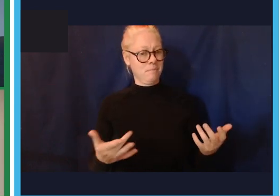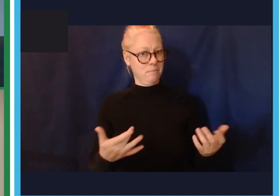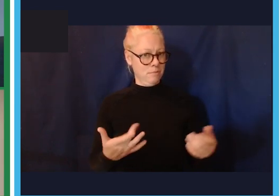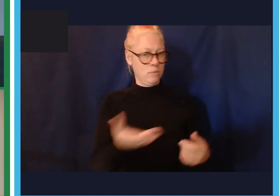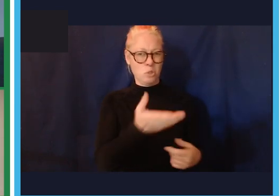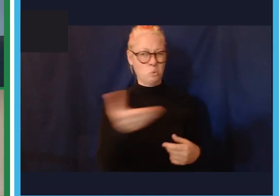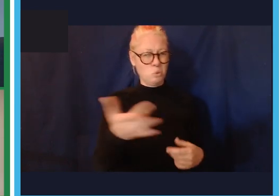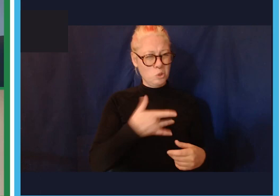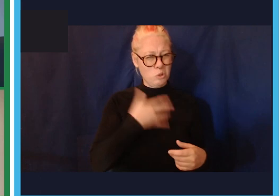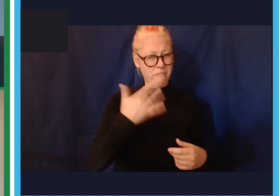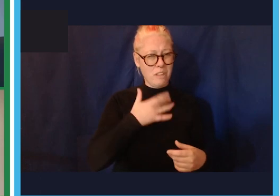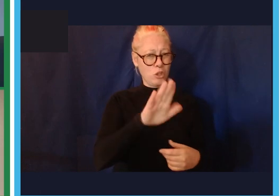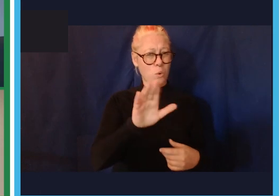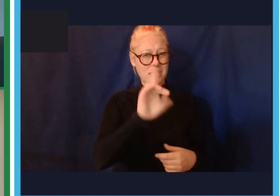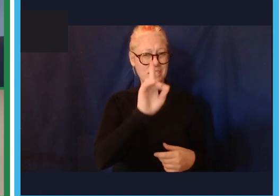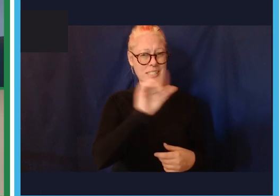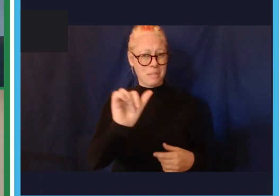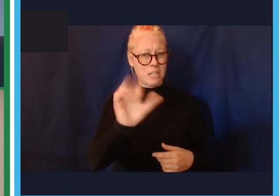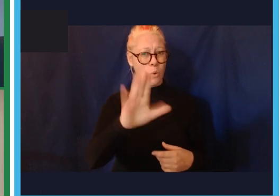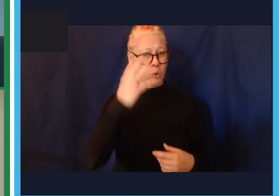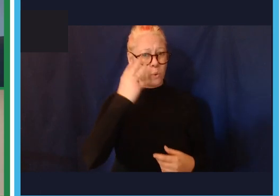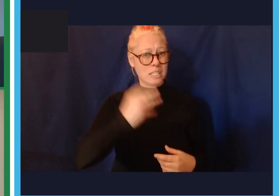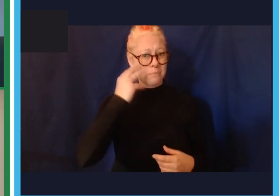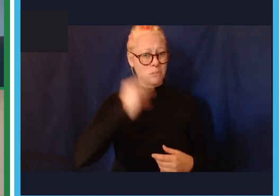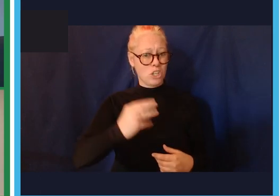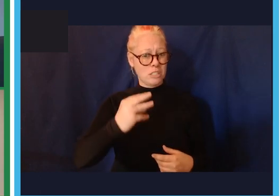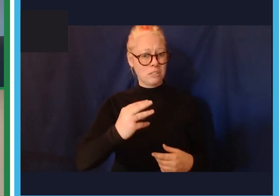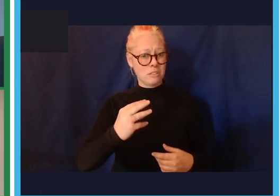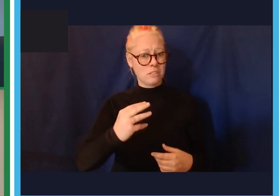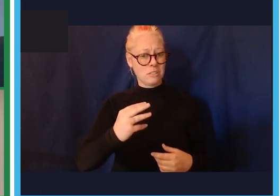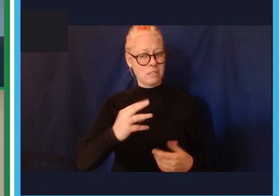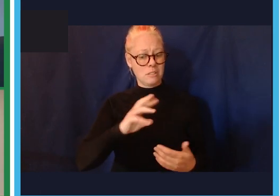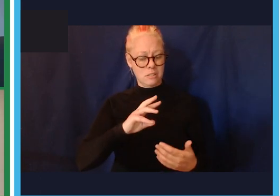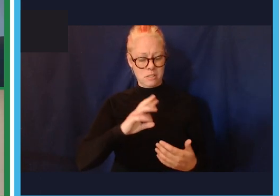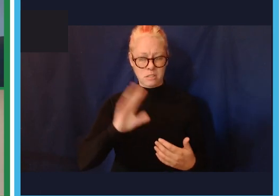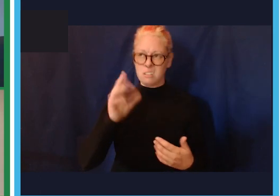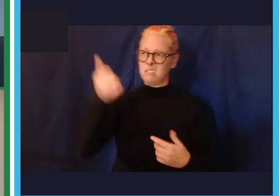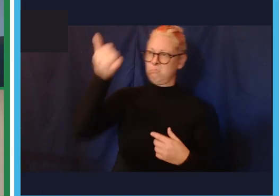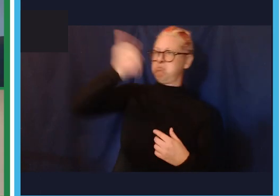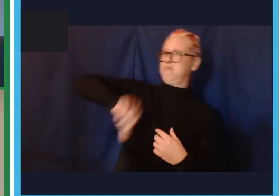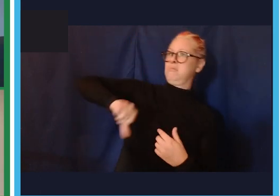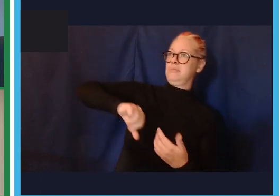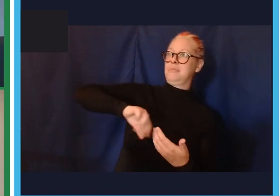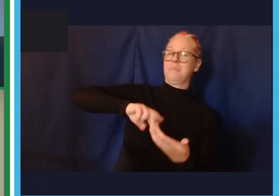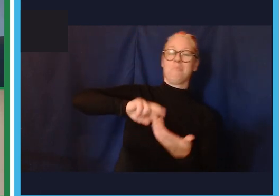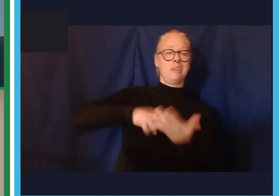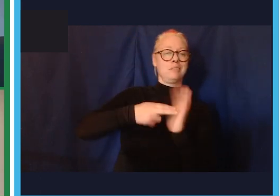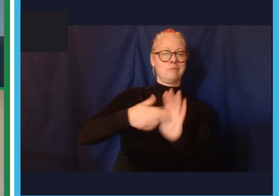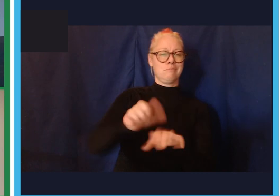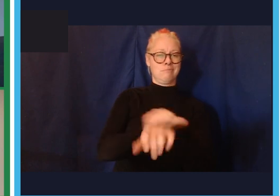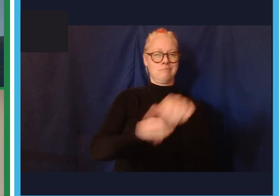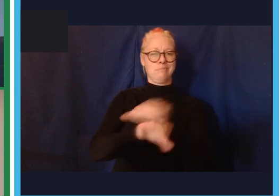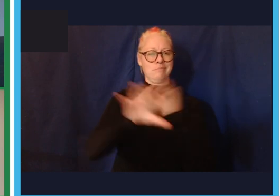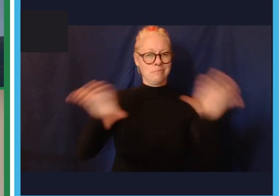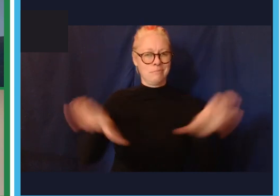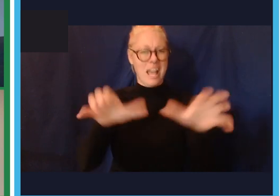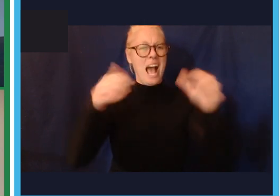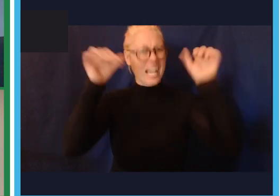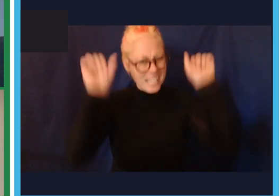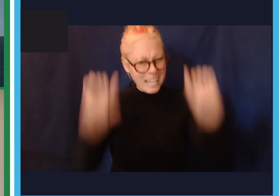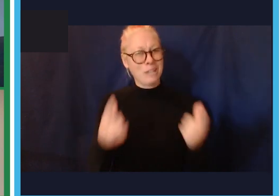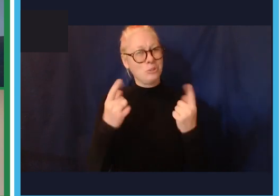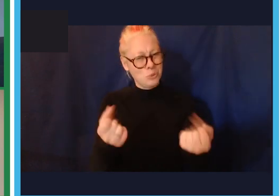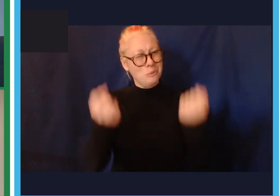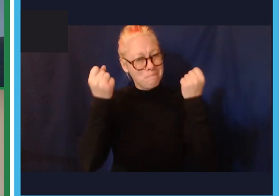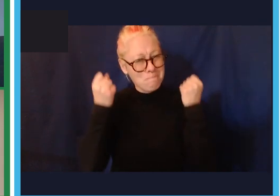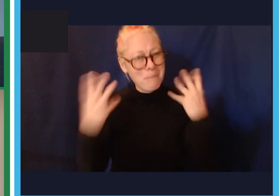actually maybe other people would not be capable of? Absolutely. And I don't think anyone's ever asked me a question on the podcast before, so thank you